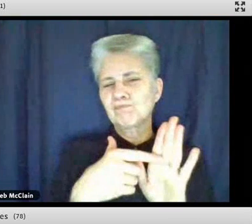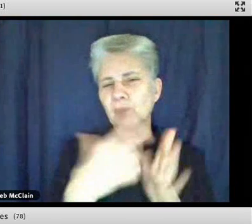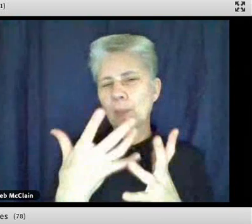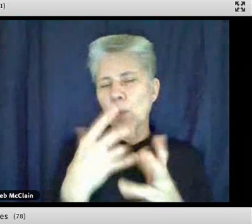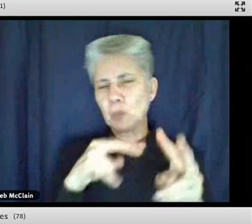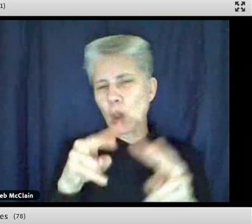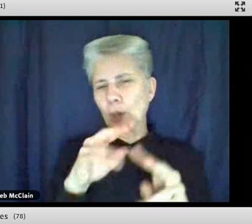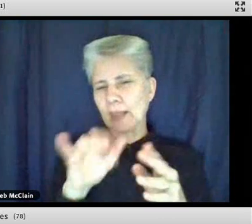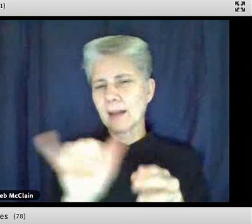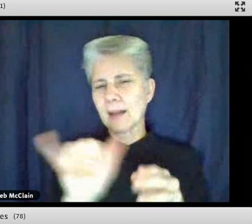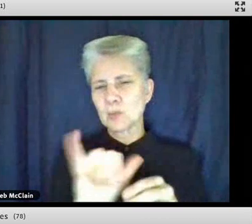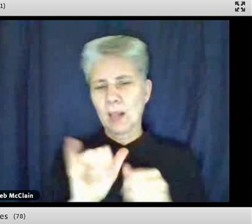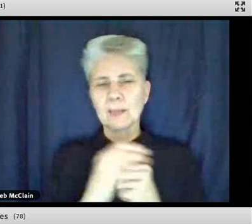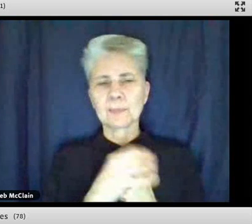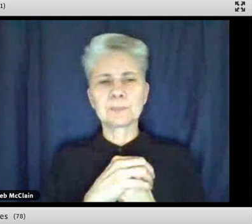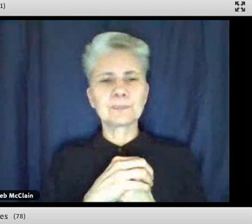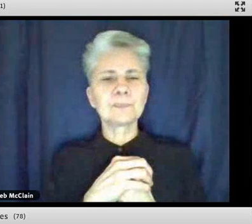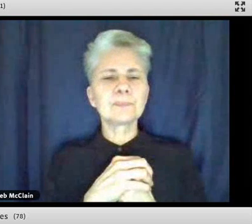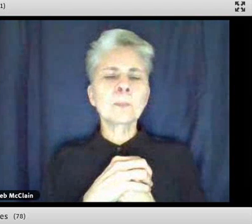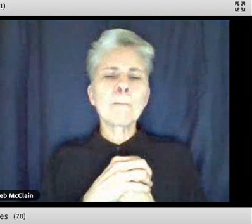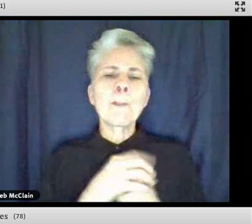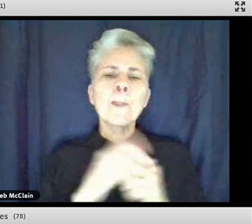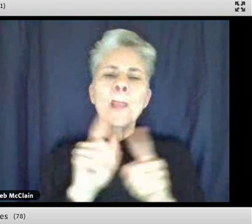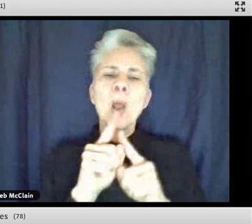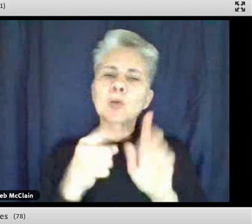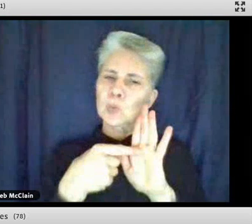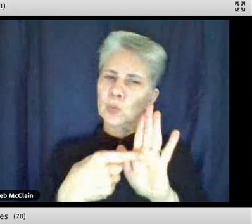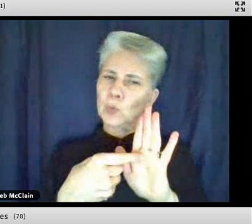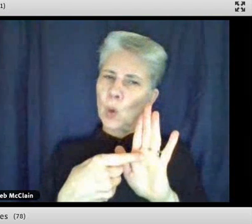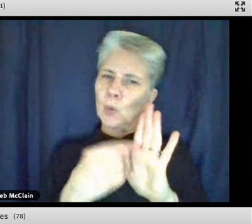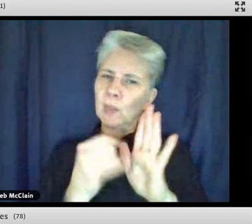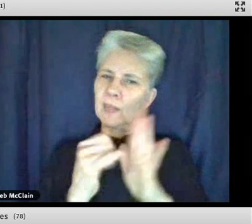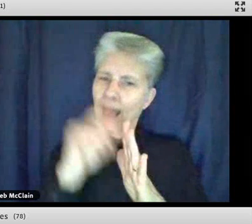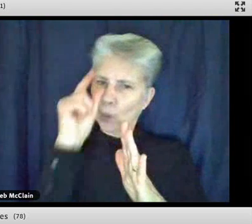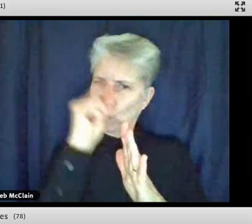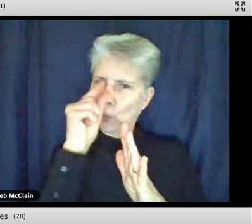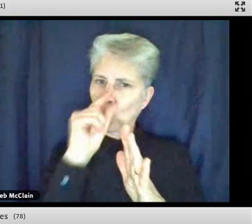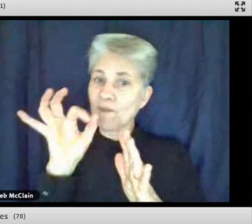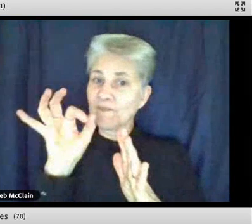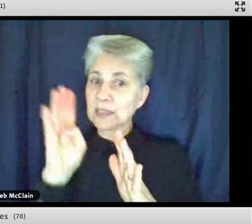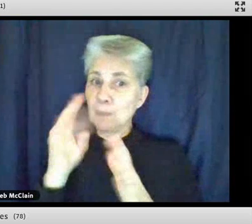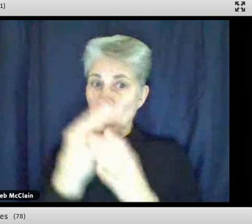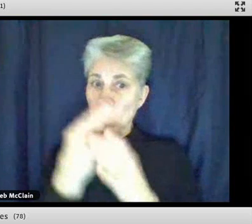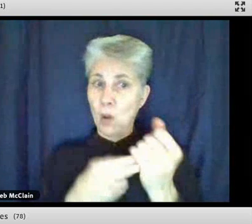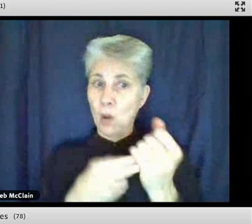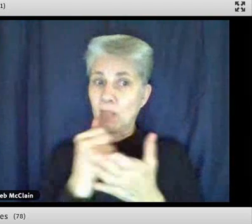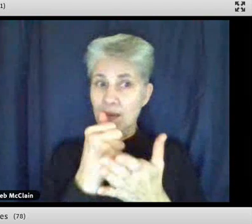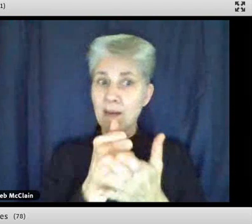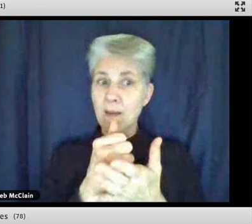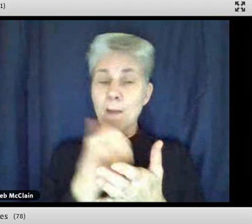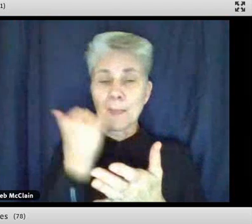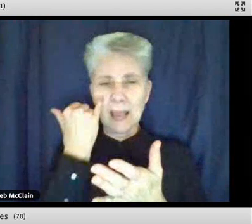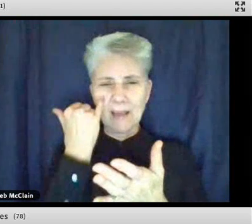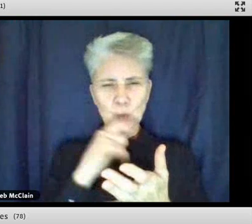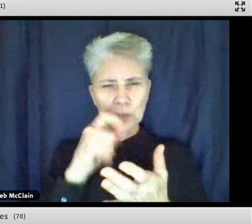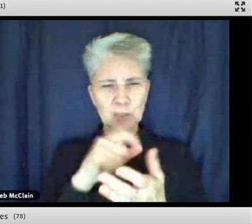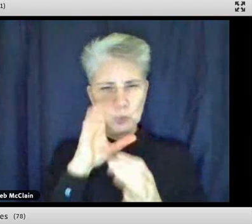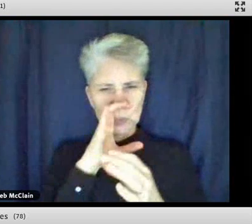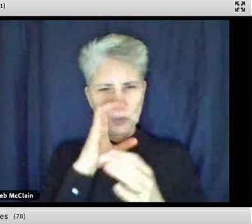I also wanted to show you that Google and Facebook are doing their part. If you to do a search of coronavirus in Google, they link you